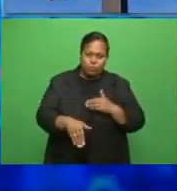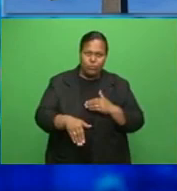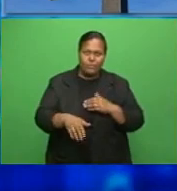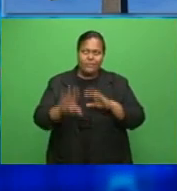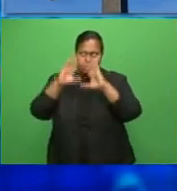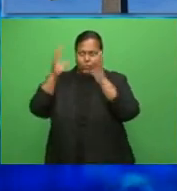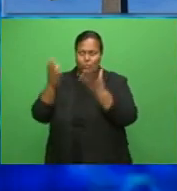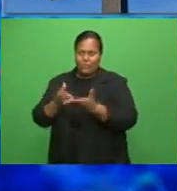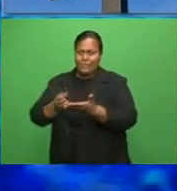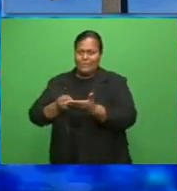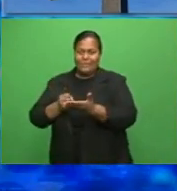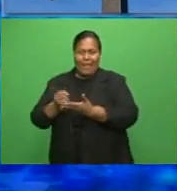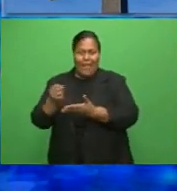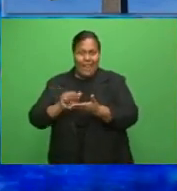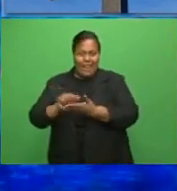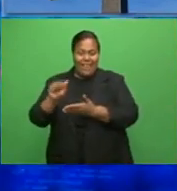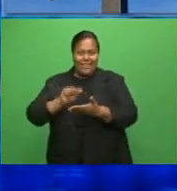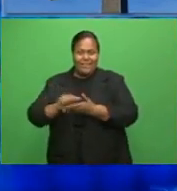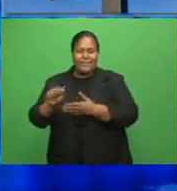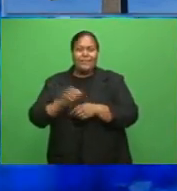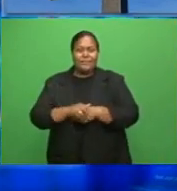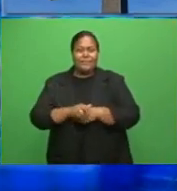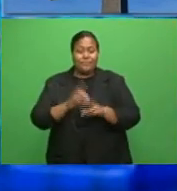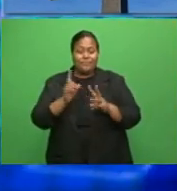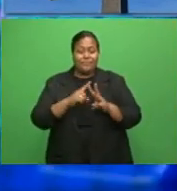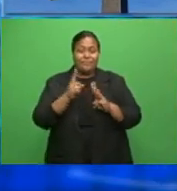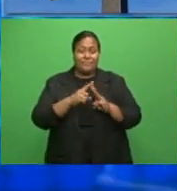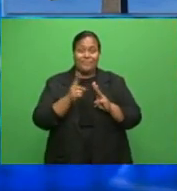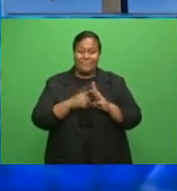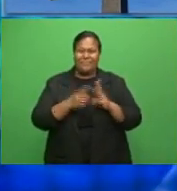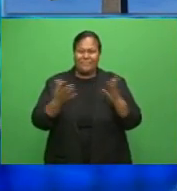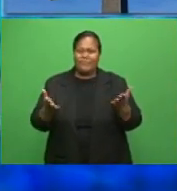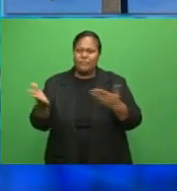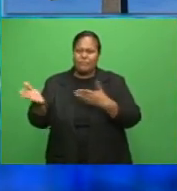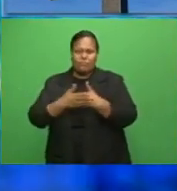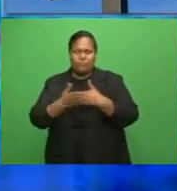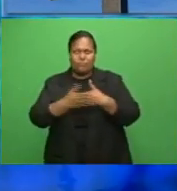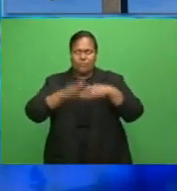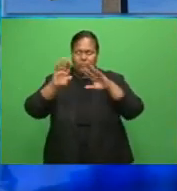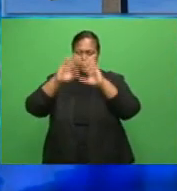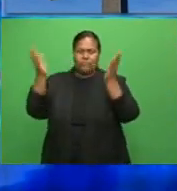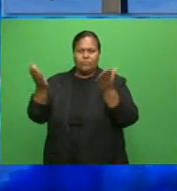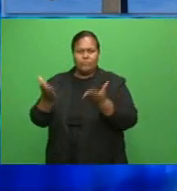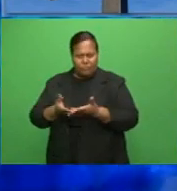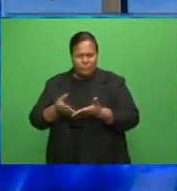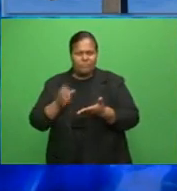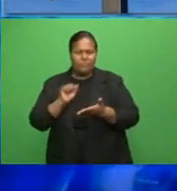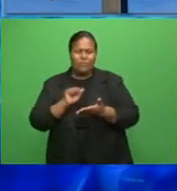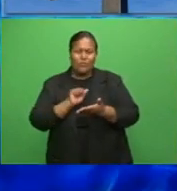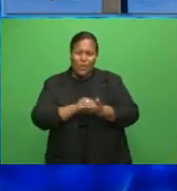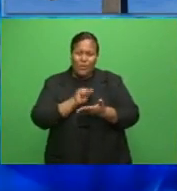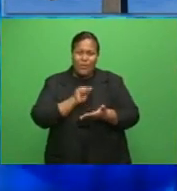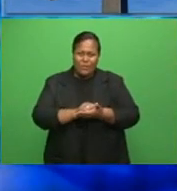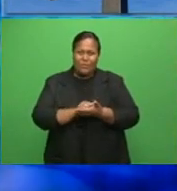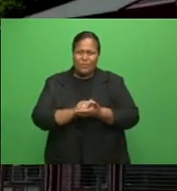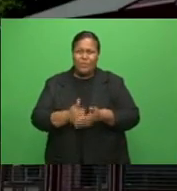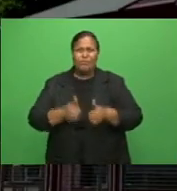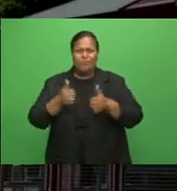sales. This as the burger chain's locations around the world were shut, limiting operations to drive-through and delivery